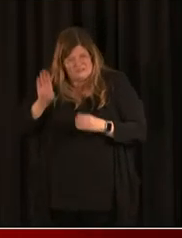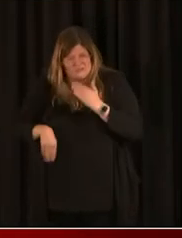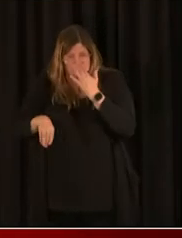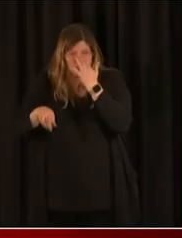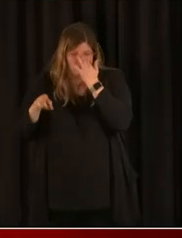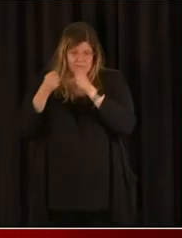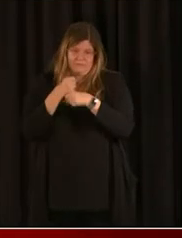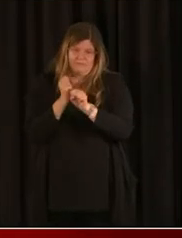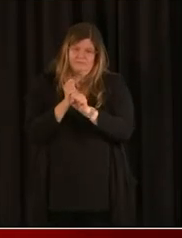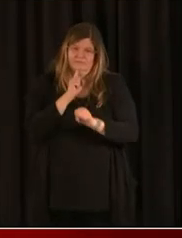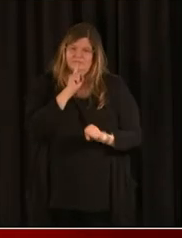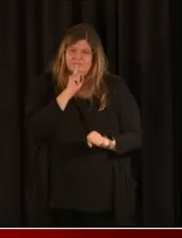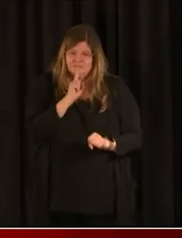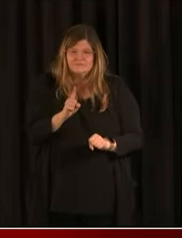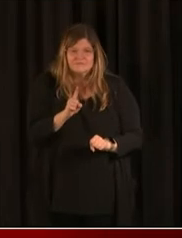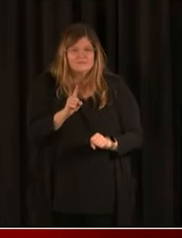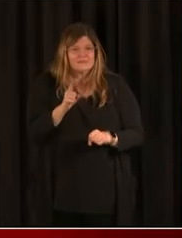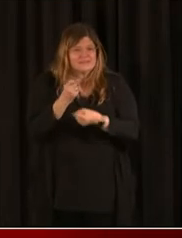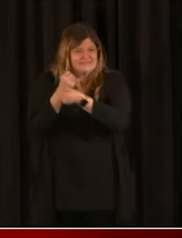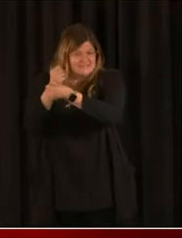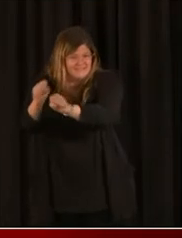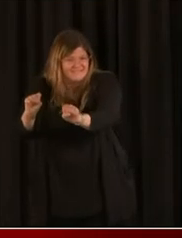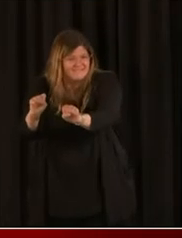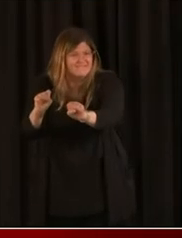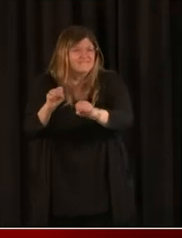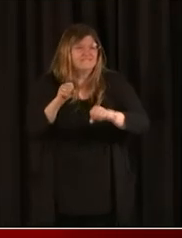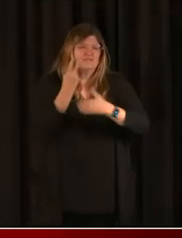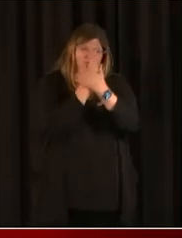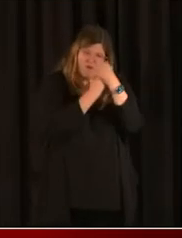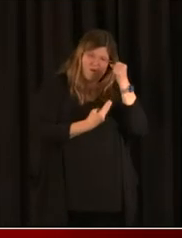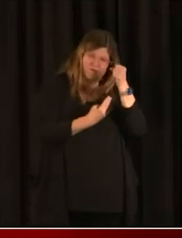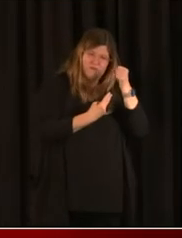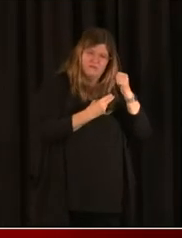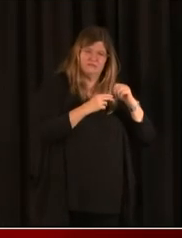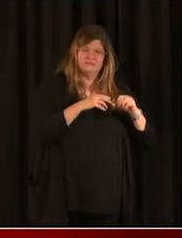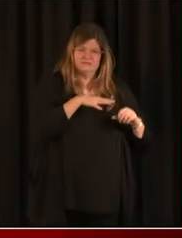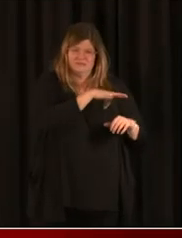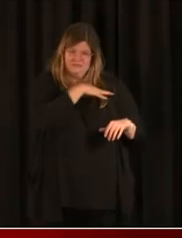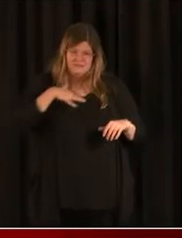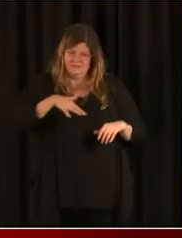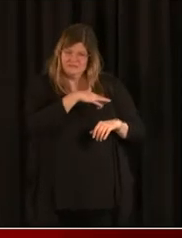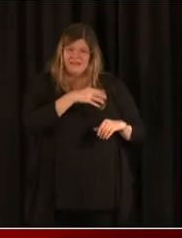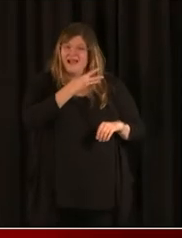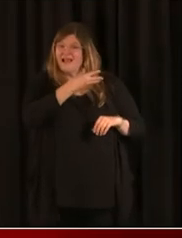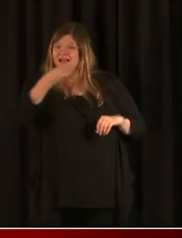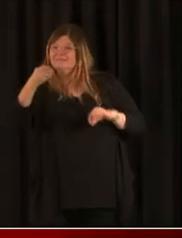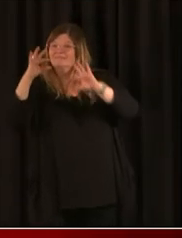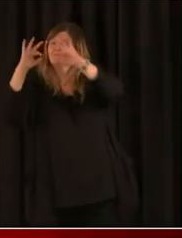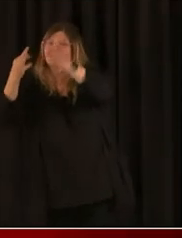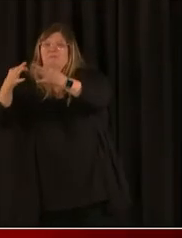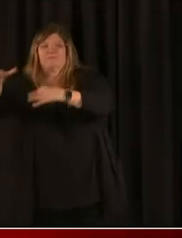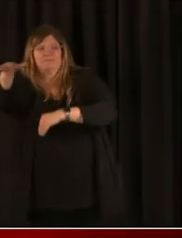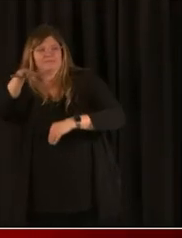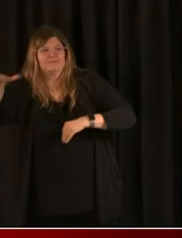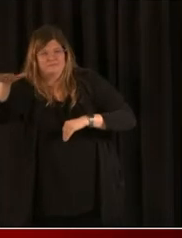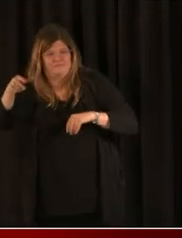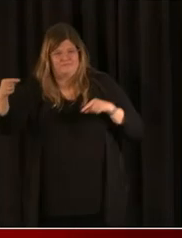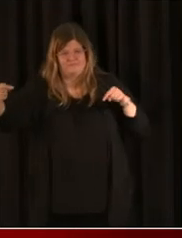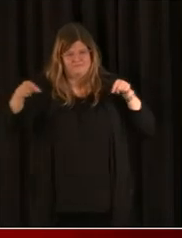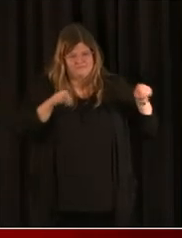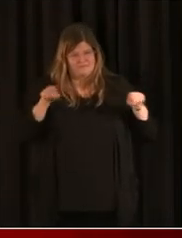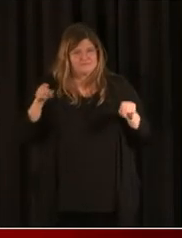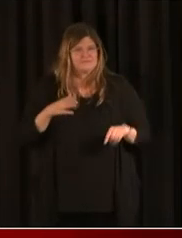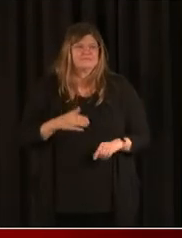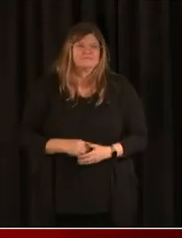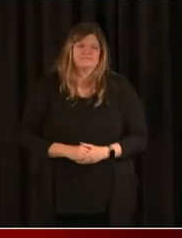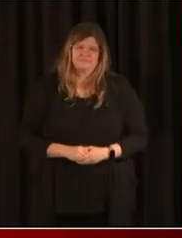trying to ensure that our students and staff are safe, and we want to limit folks from the outside that are coming in. Next slide,